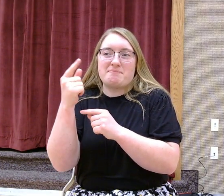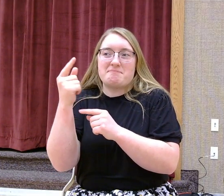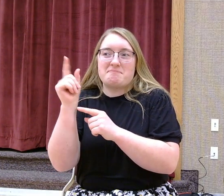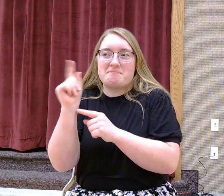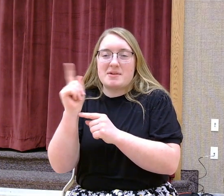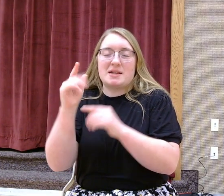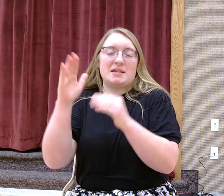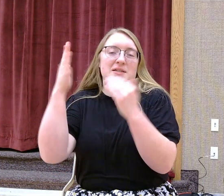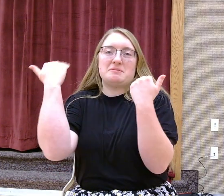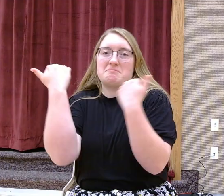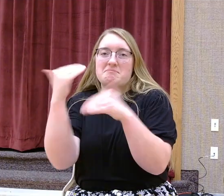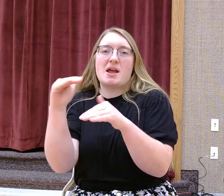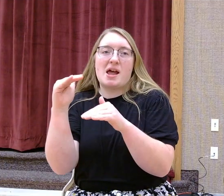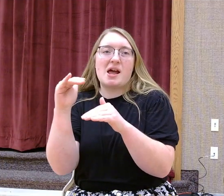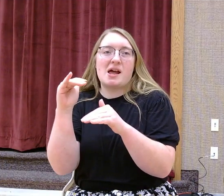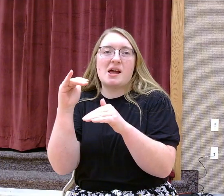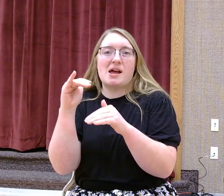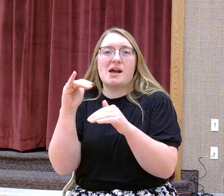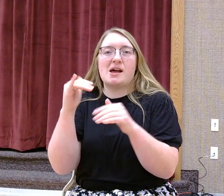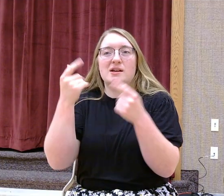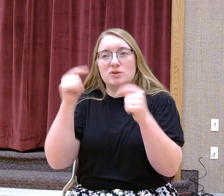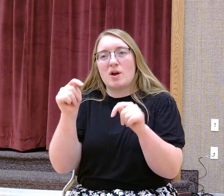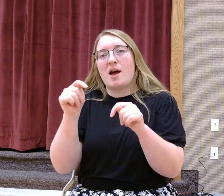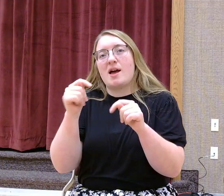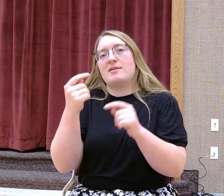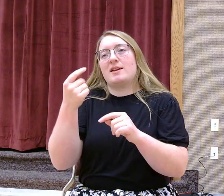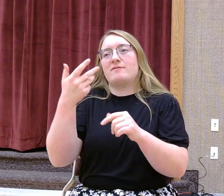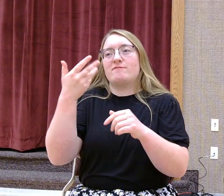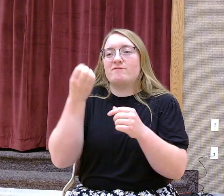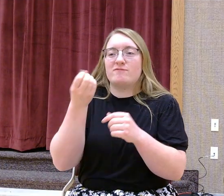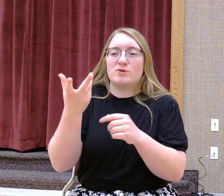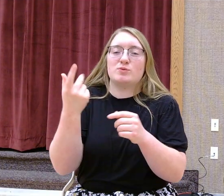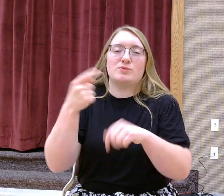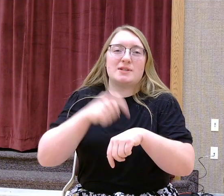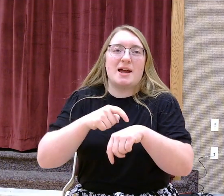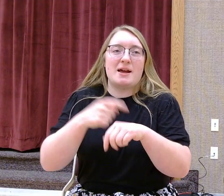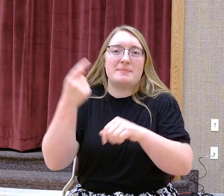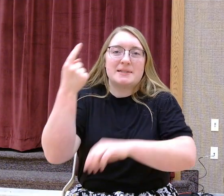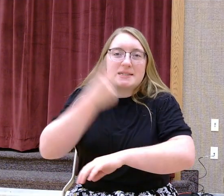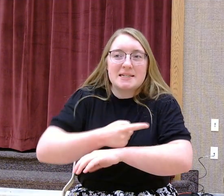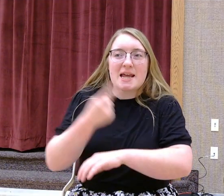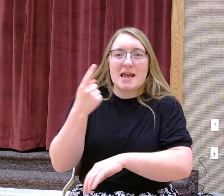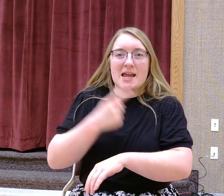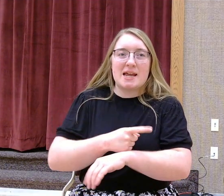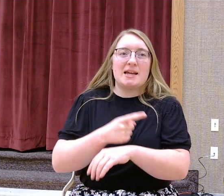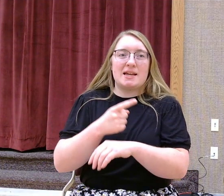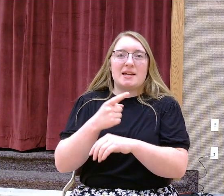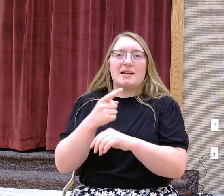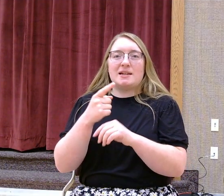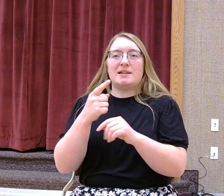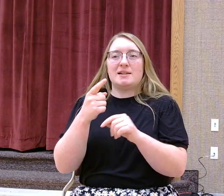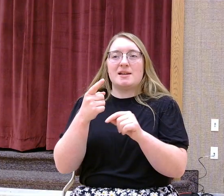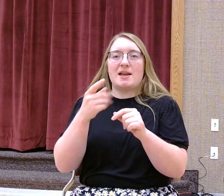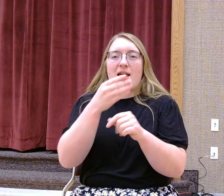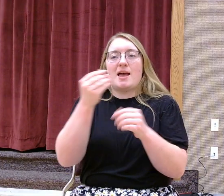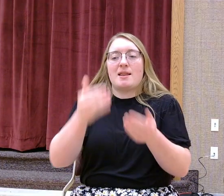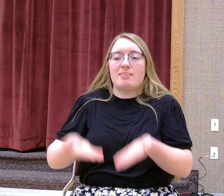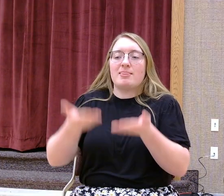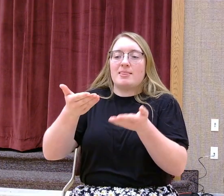it for 20 minutes at a time, 3-4 times a day, that's ideal. That'll help control swelling. Again, elevate that